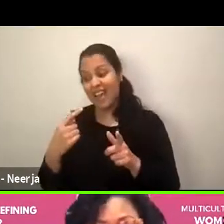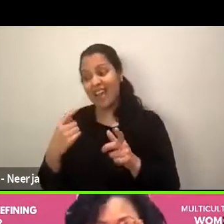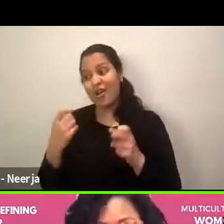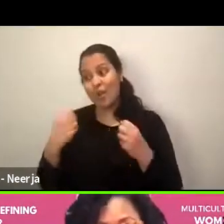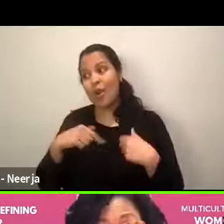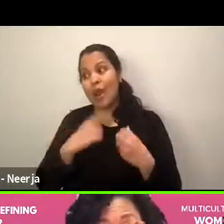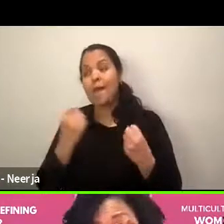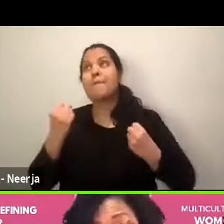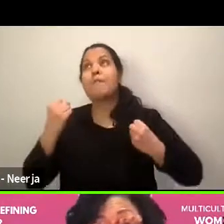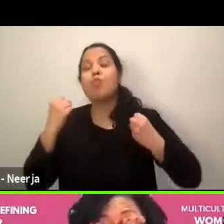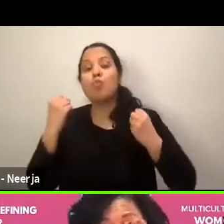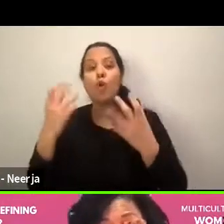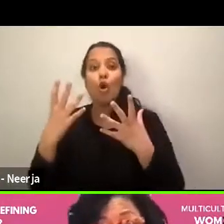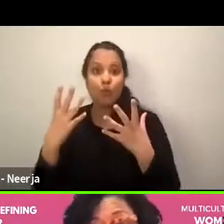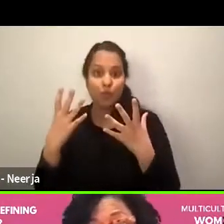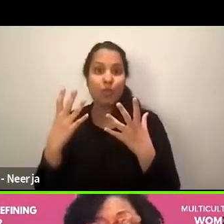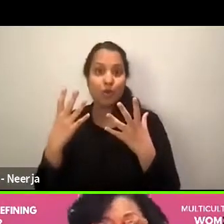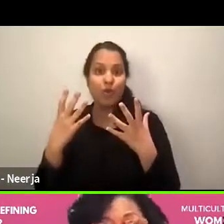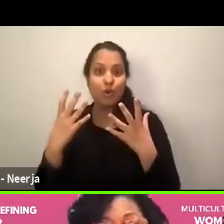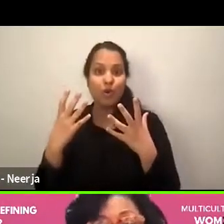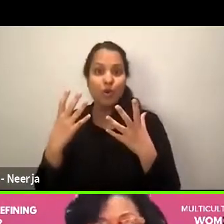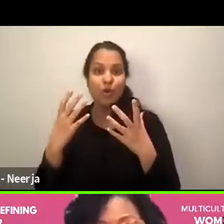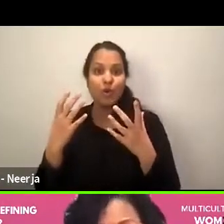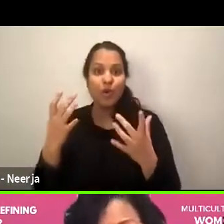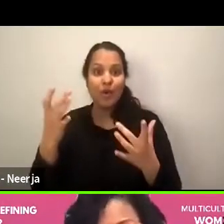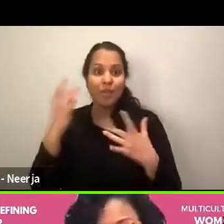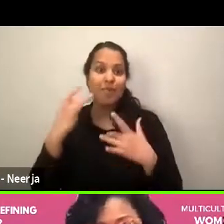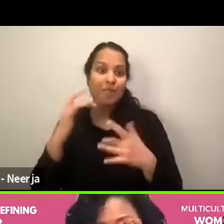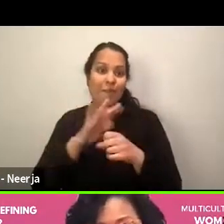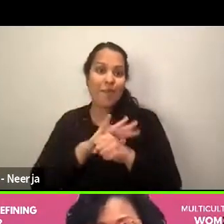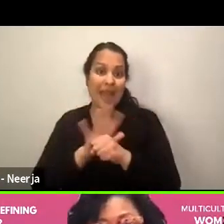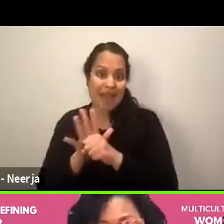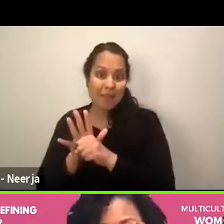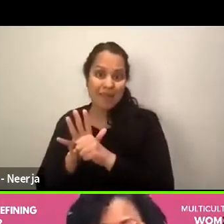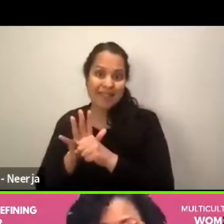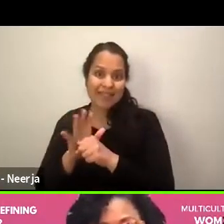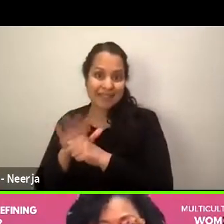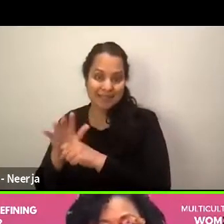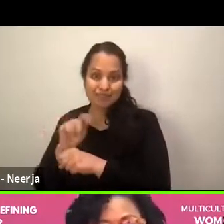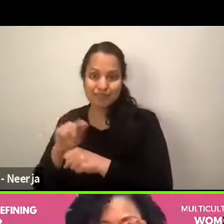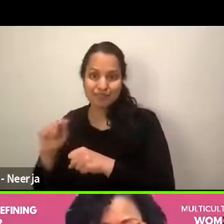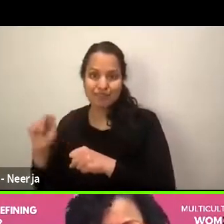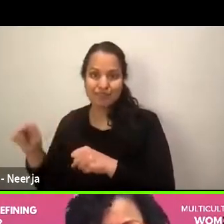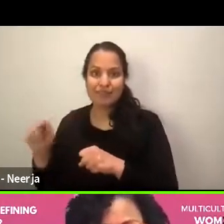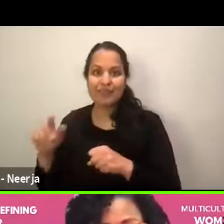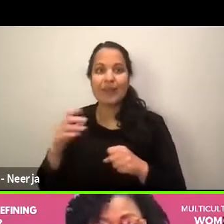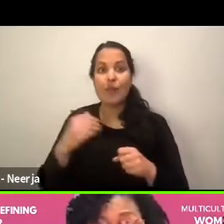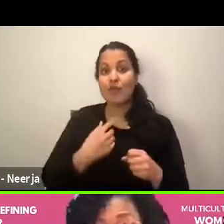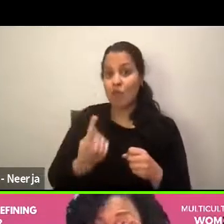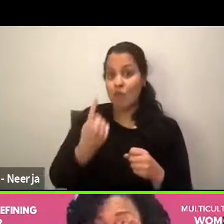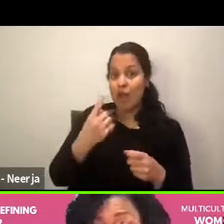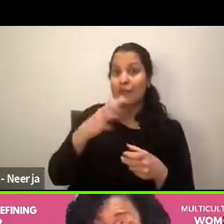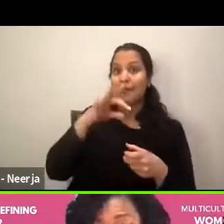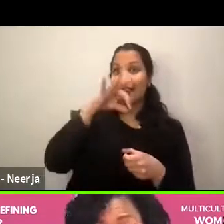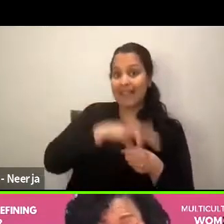in the, we're coming out of one, which is the climate of the election. That was a definite